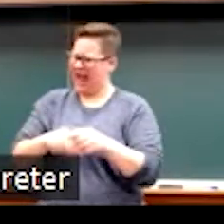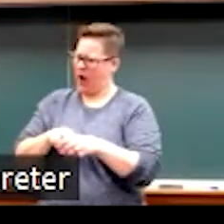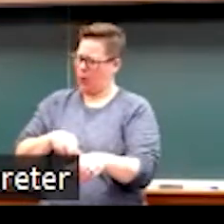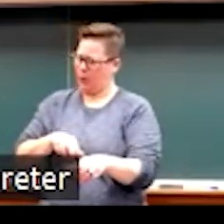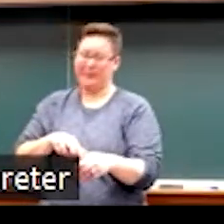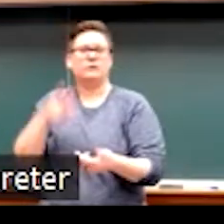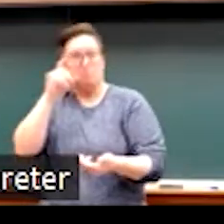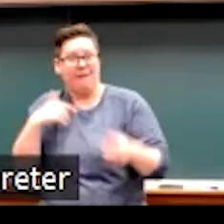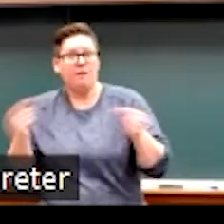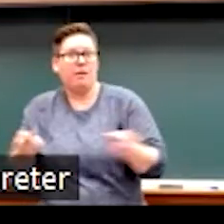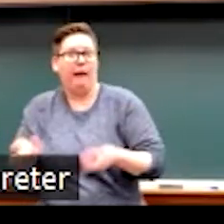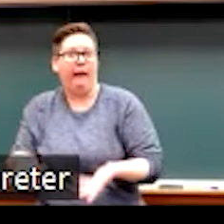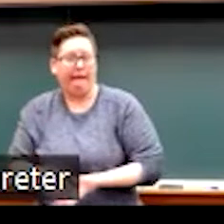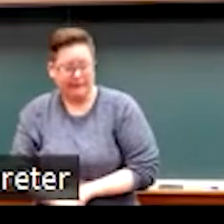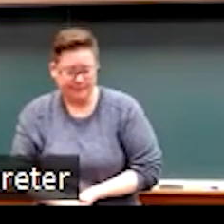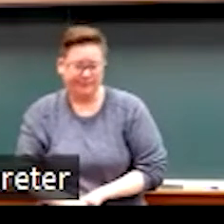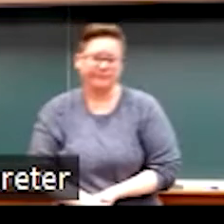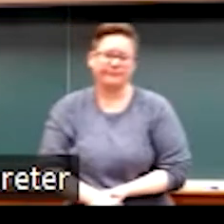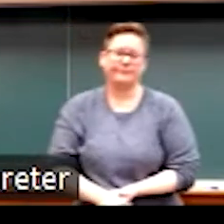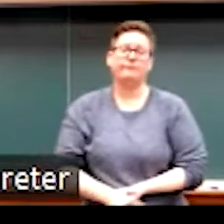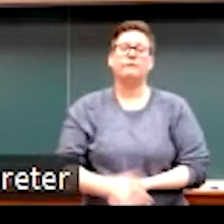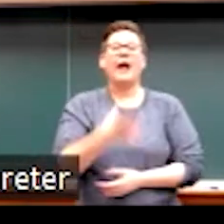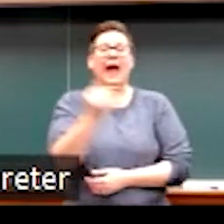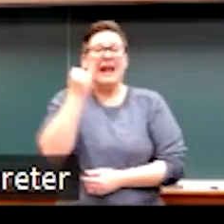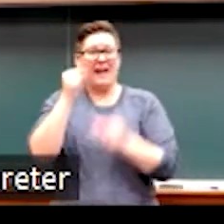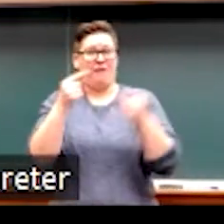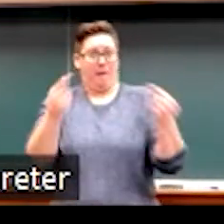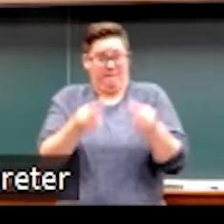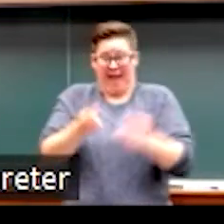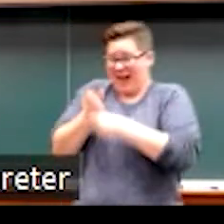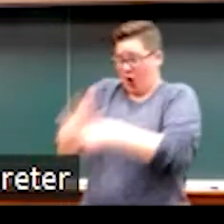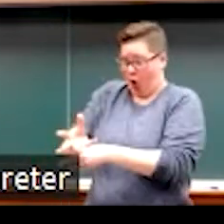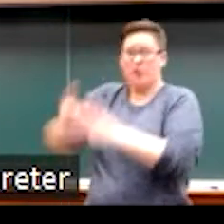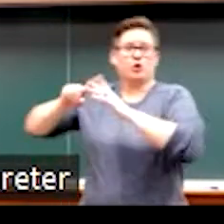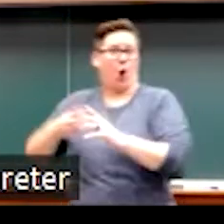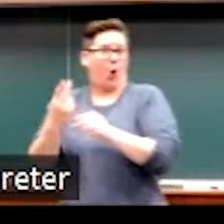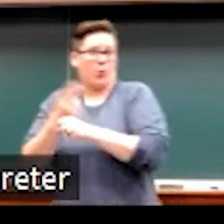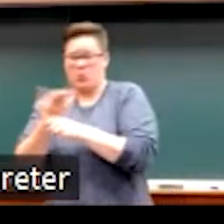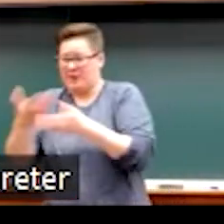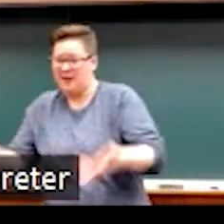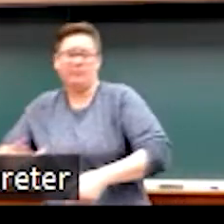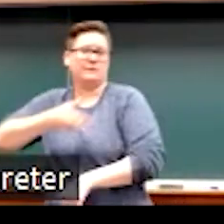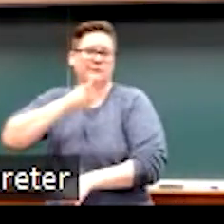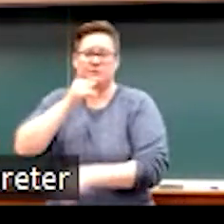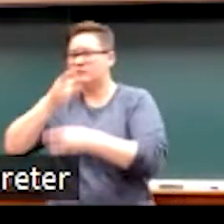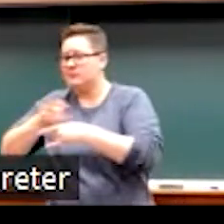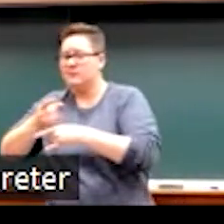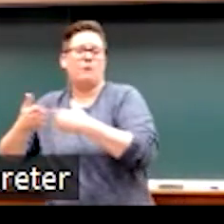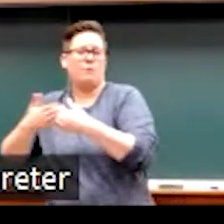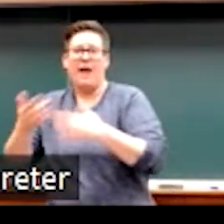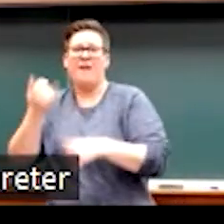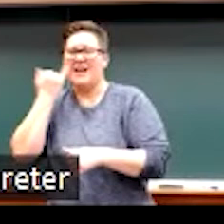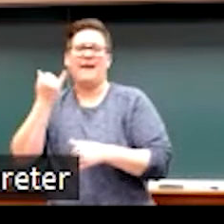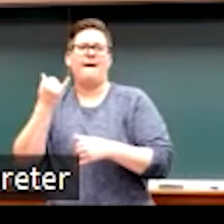pain. And lastly, if pain does prompt this, if pain does motivate substance use and you're getting into this